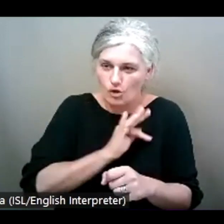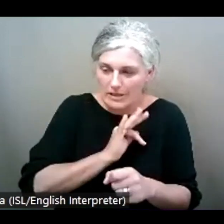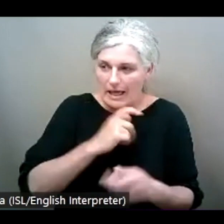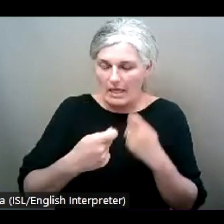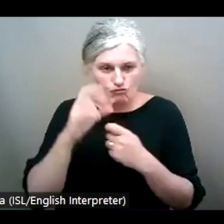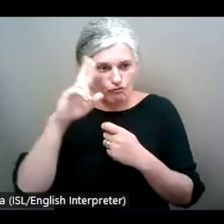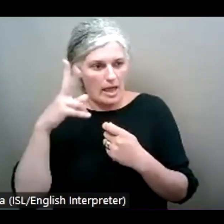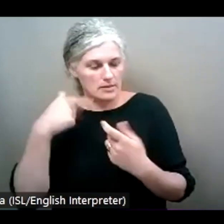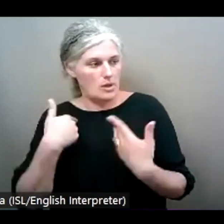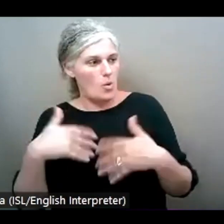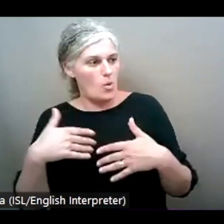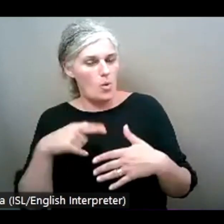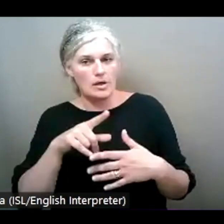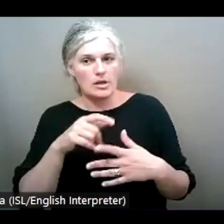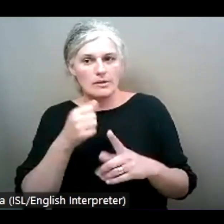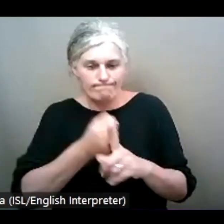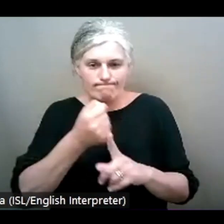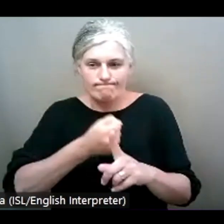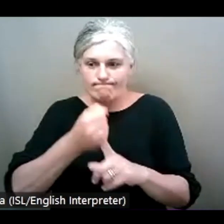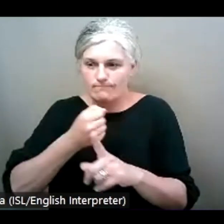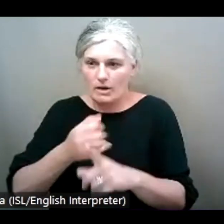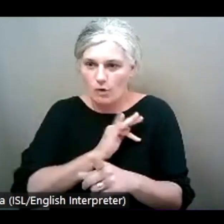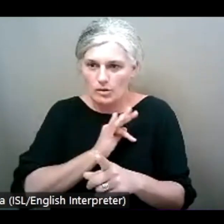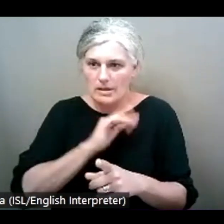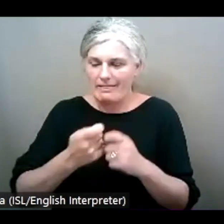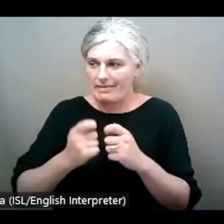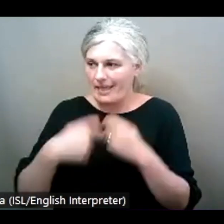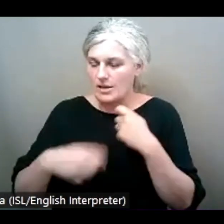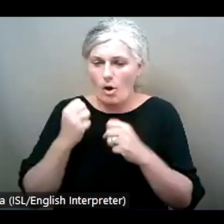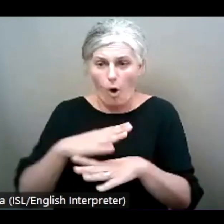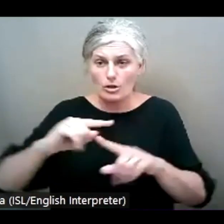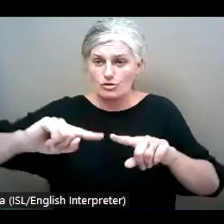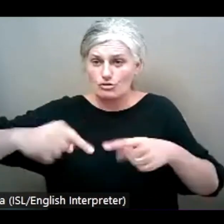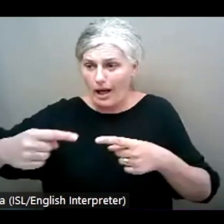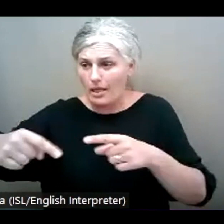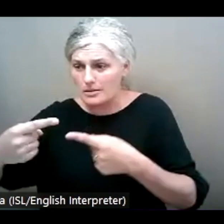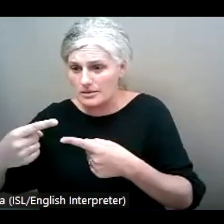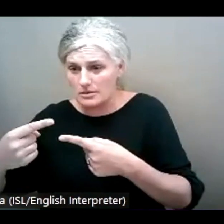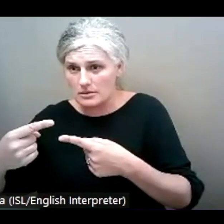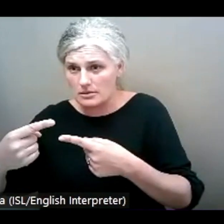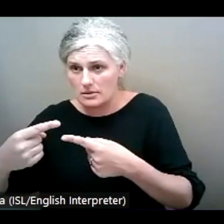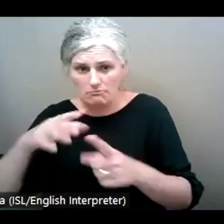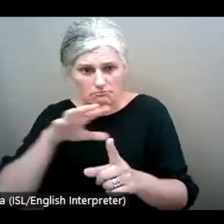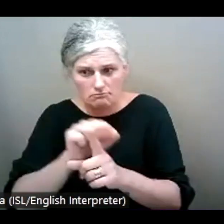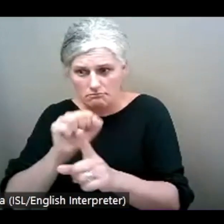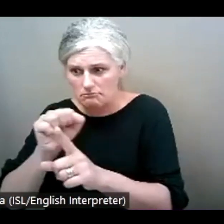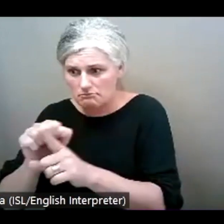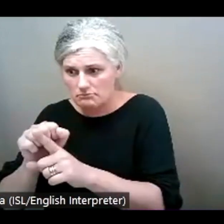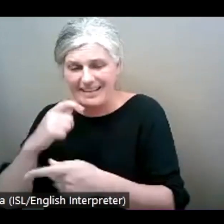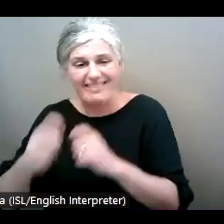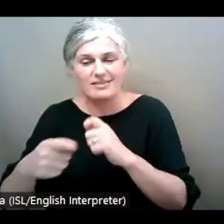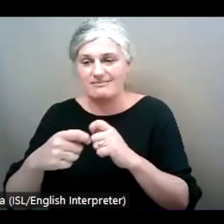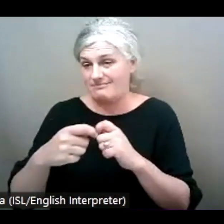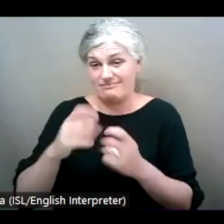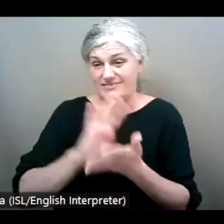for yourself, because everything's a challenge when you're disabled, a lot of the time, as a disabled person, especially growing up in Ireland in the 80s or 90s,